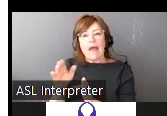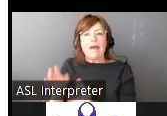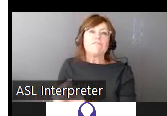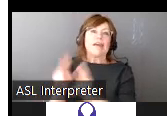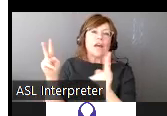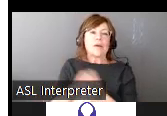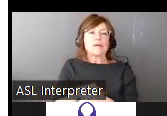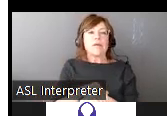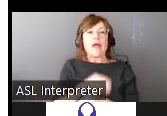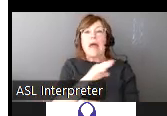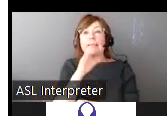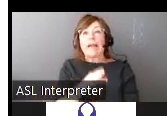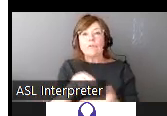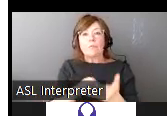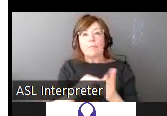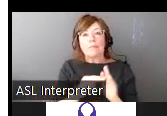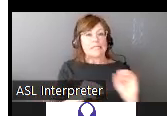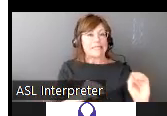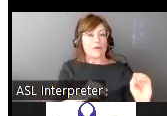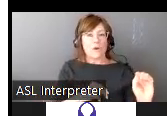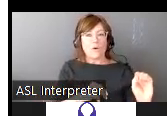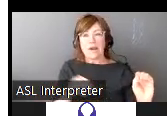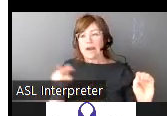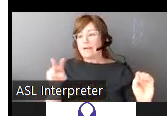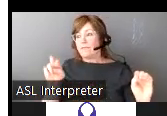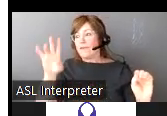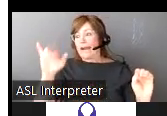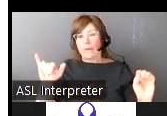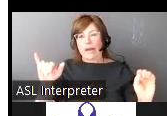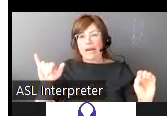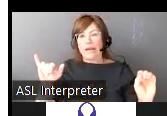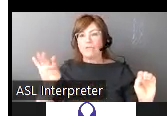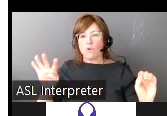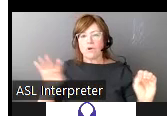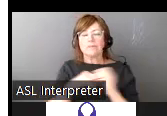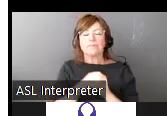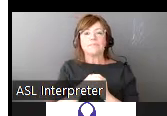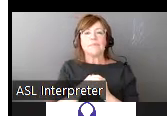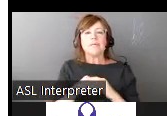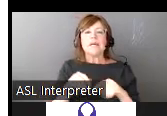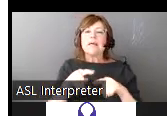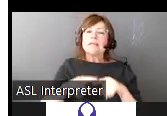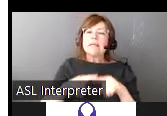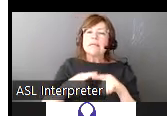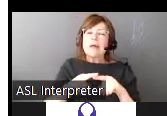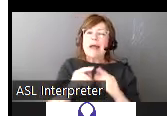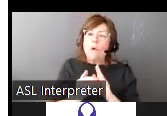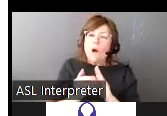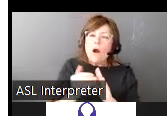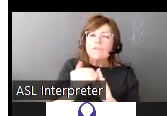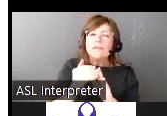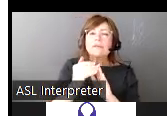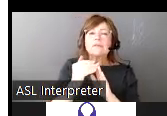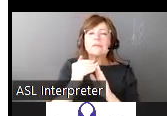being 4. So based on how frequent and how important the